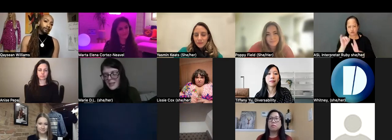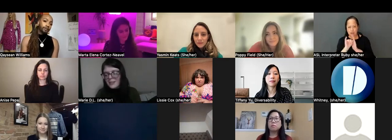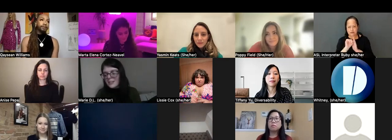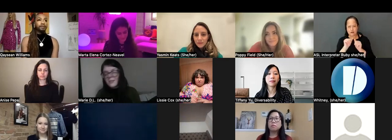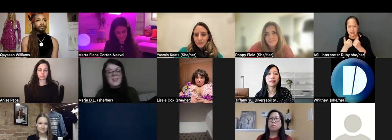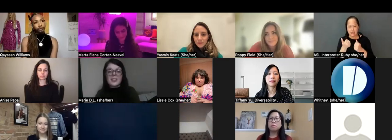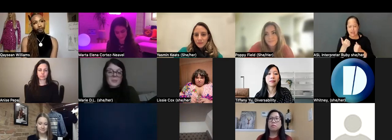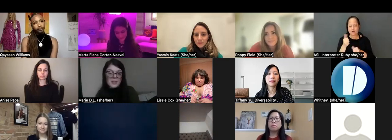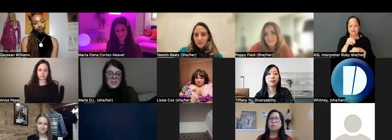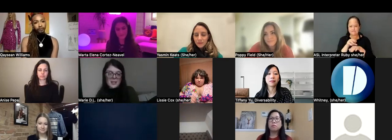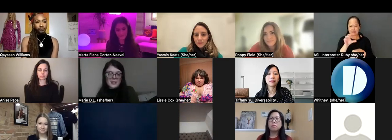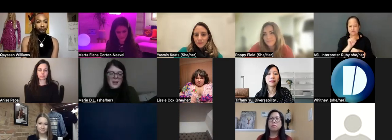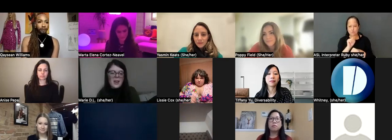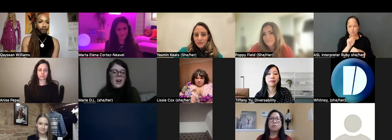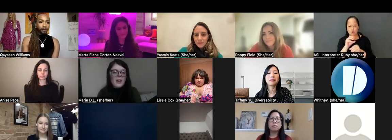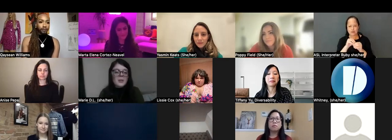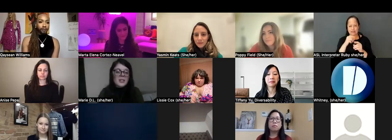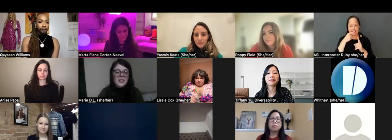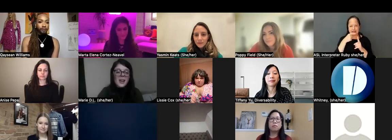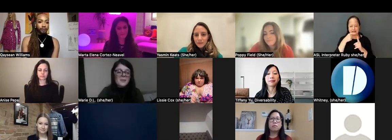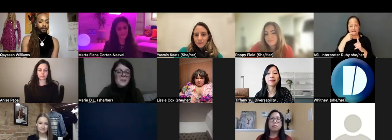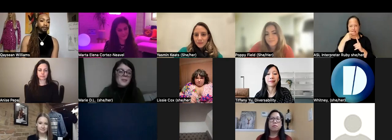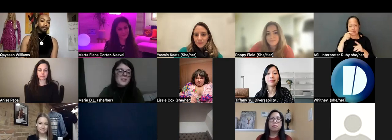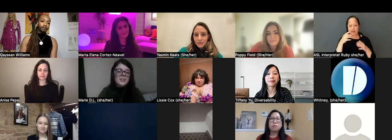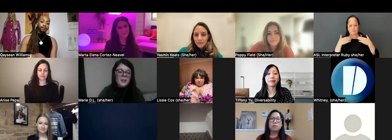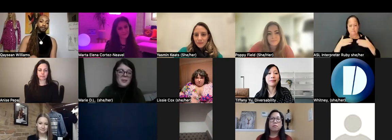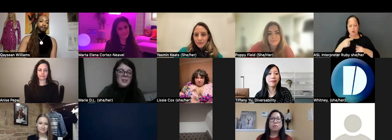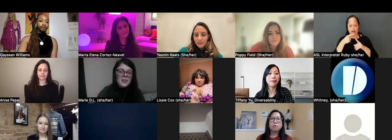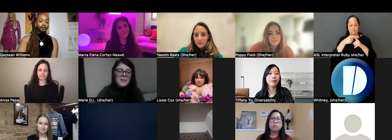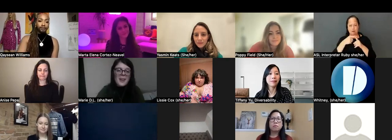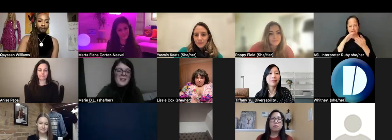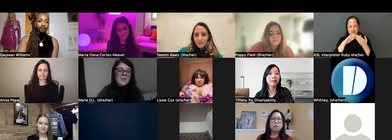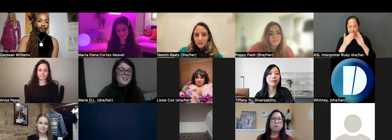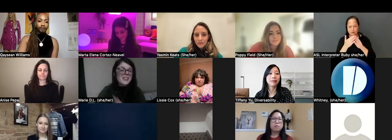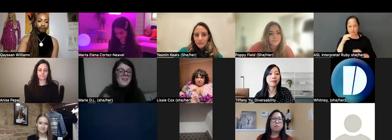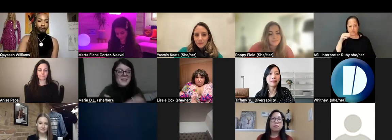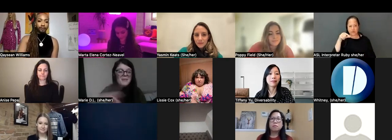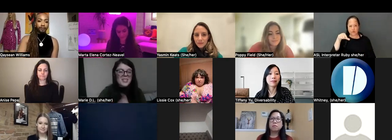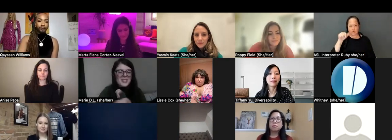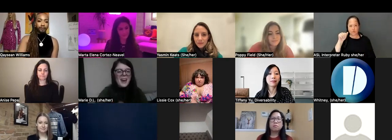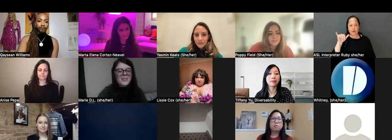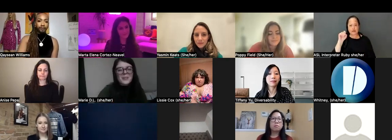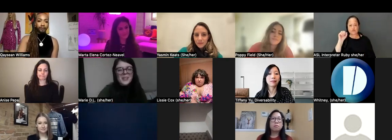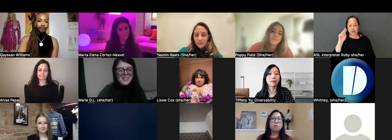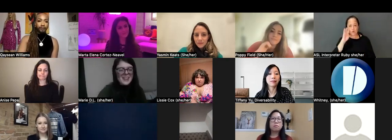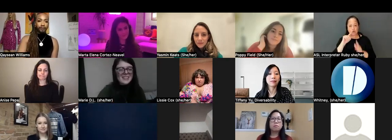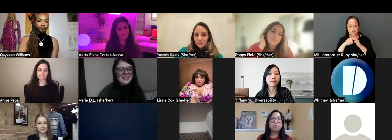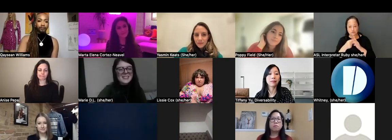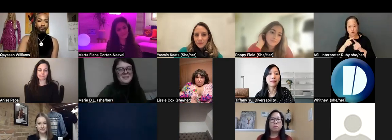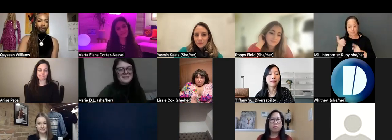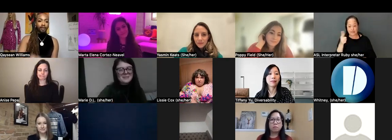body positivity communities. Quayshawn, I would love to start with you, and Marta, I will come to you after